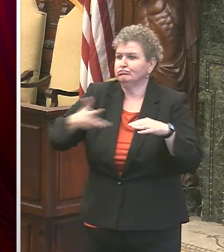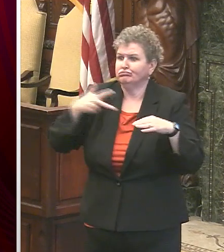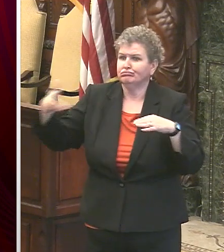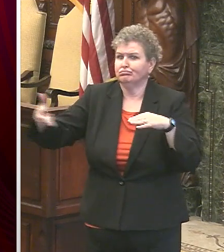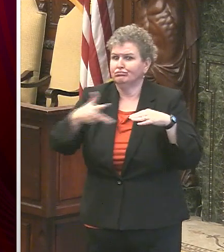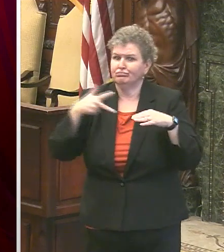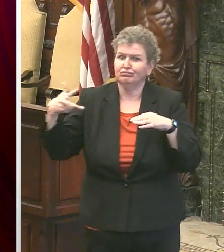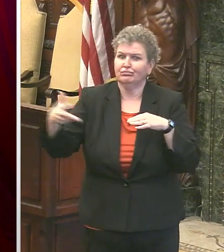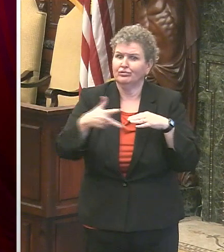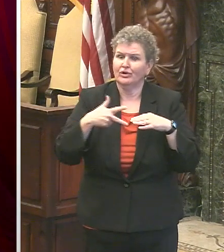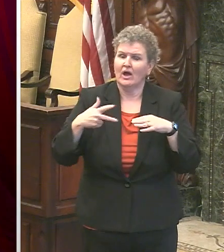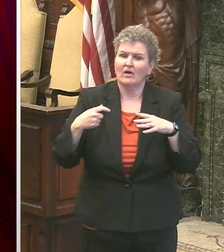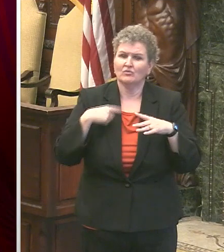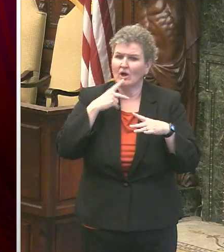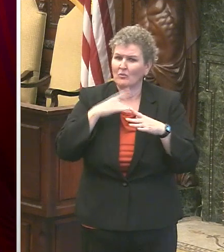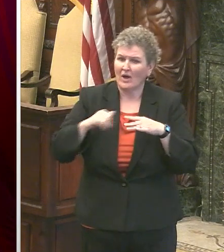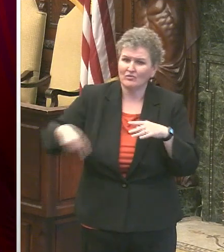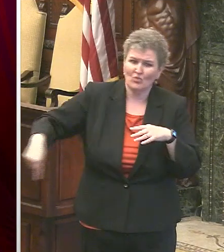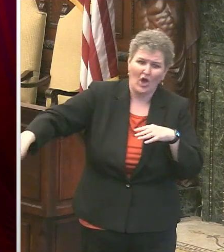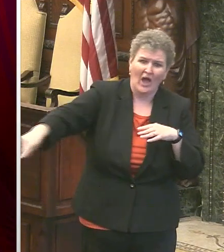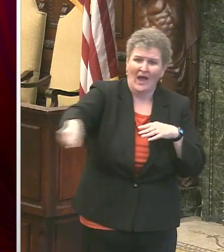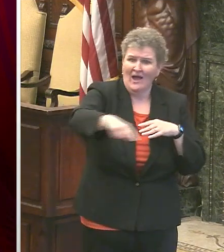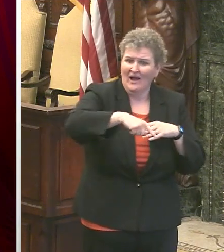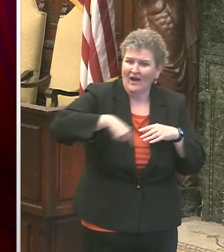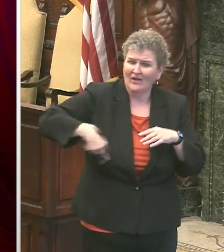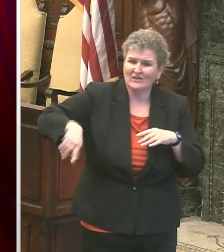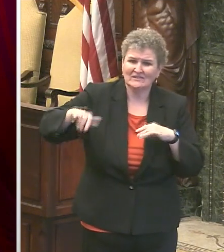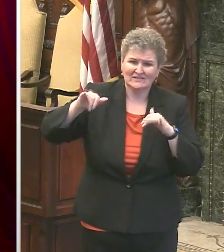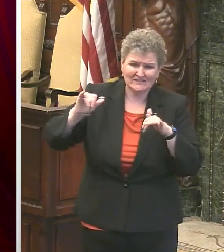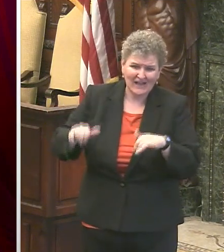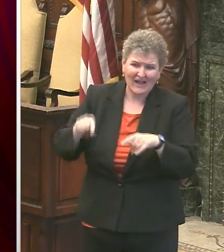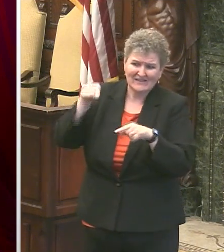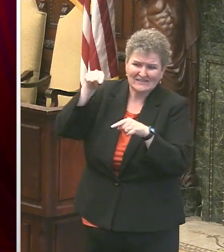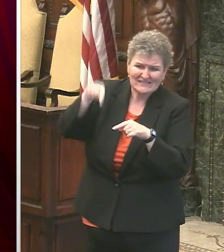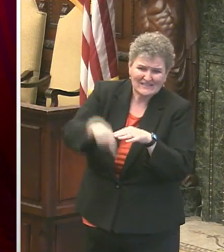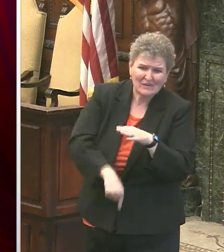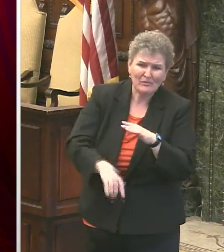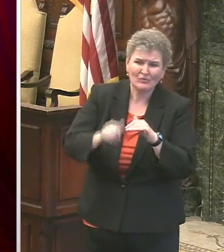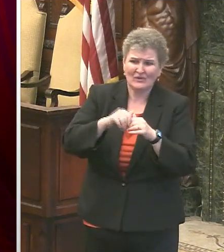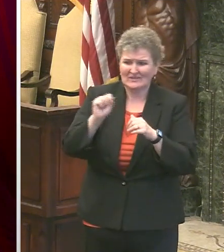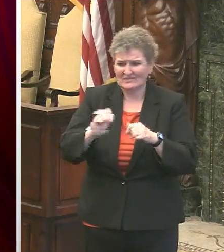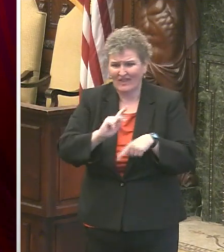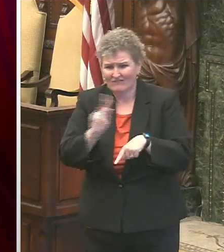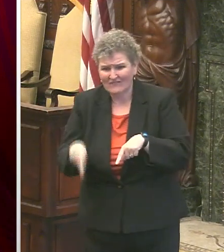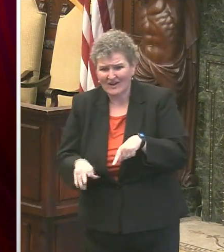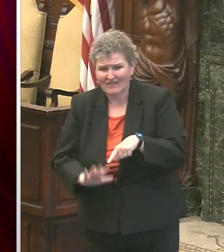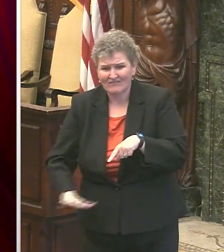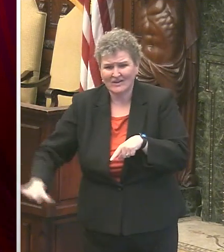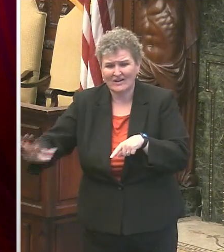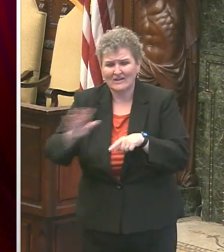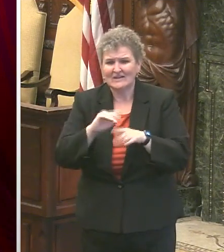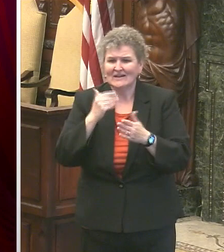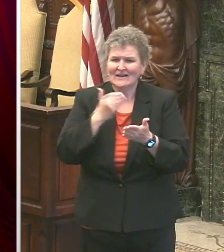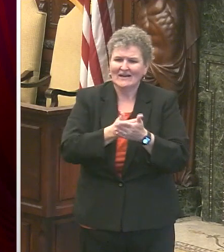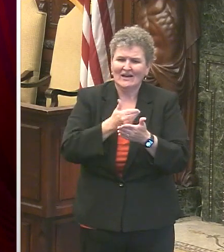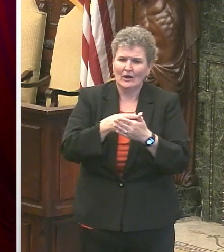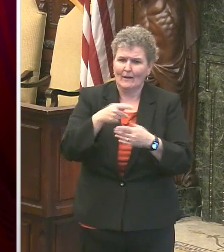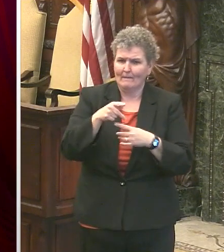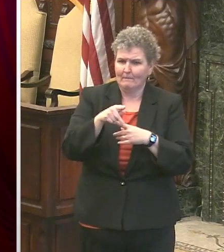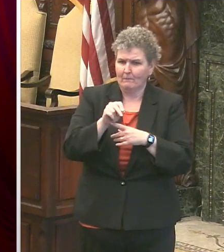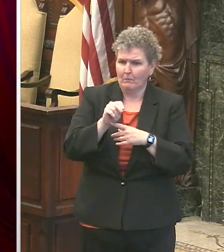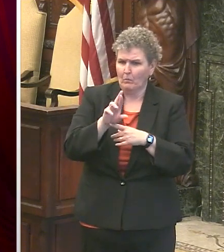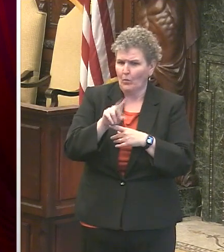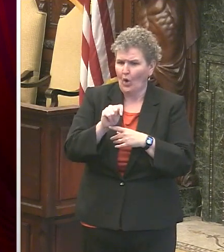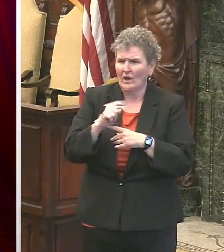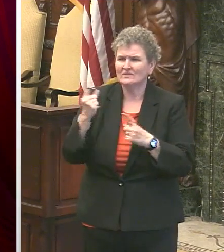the track were in down somewhere deep in South Philly, by the port or whatever, or I don't even know